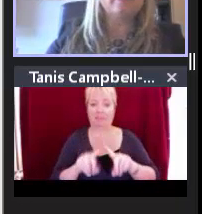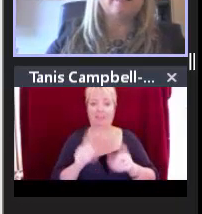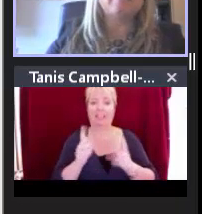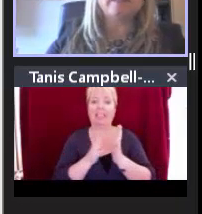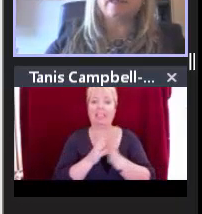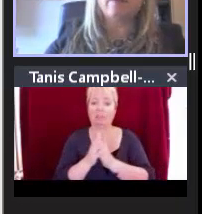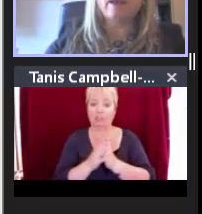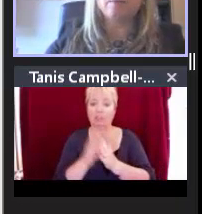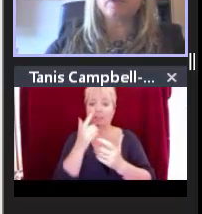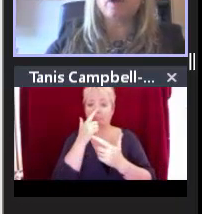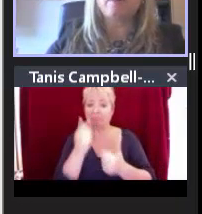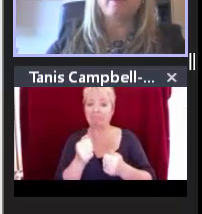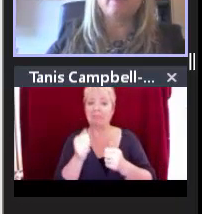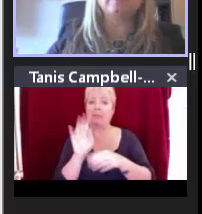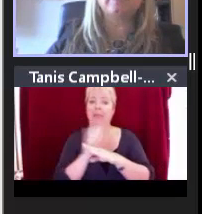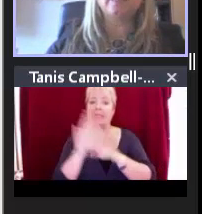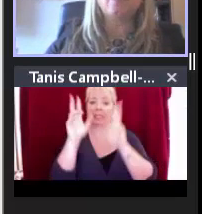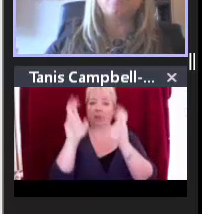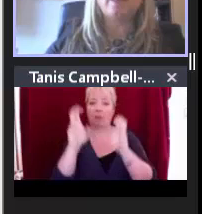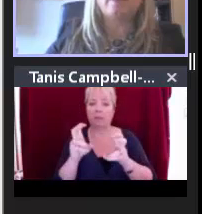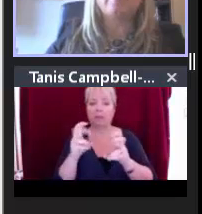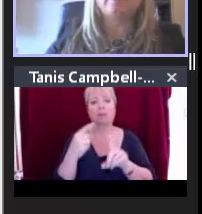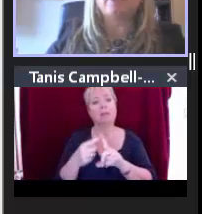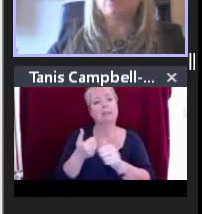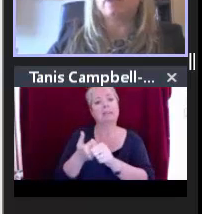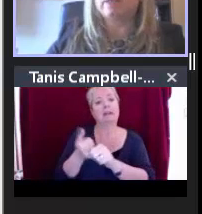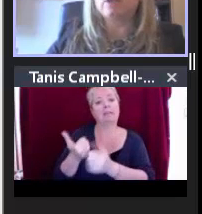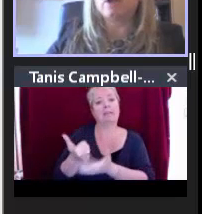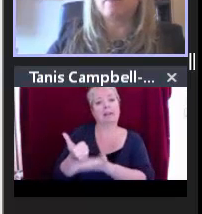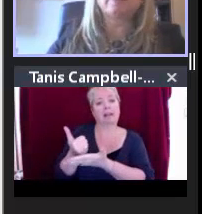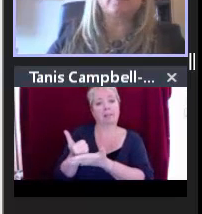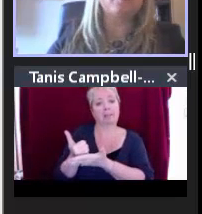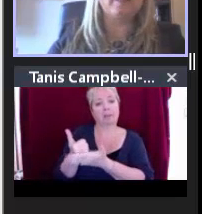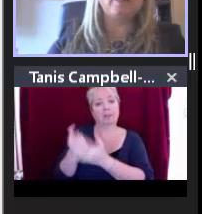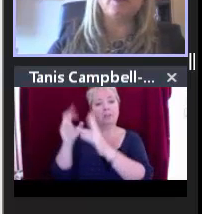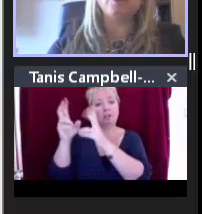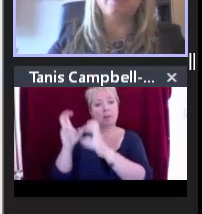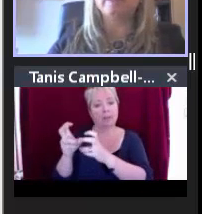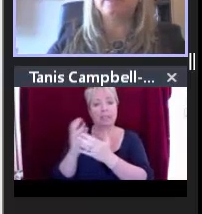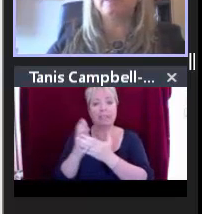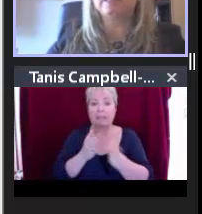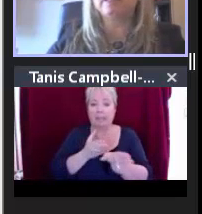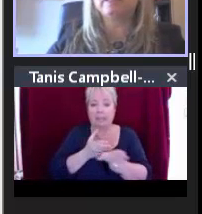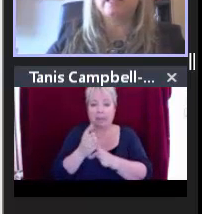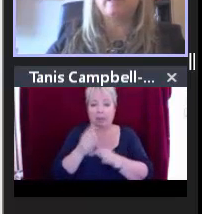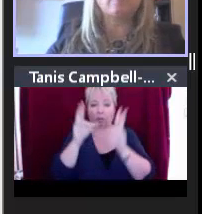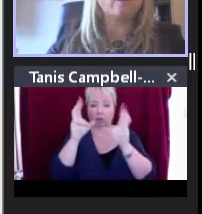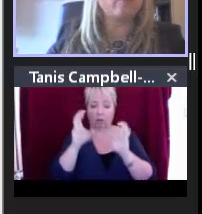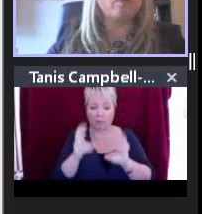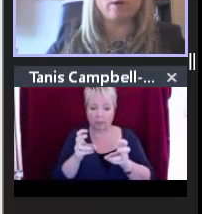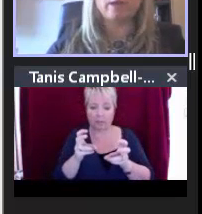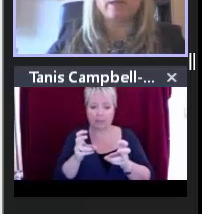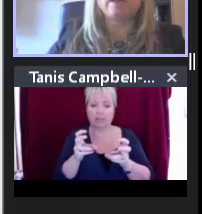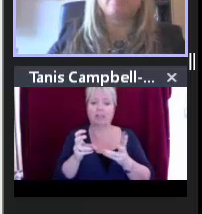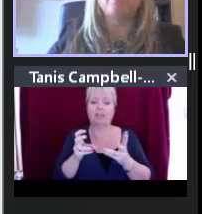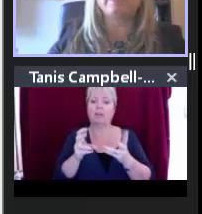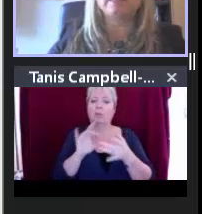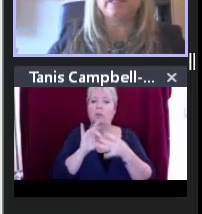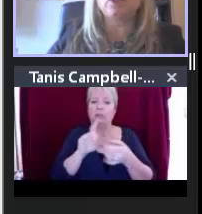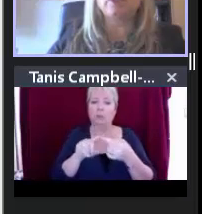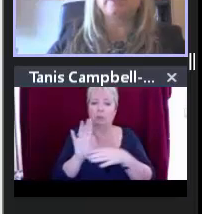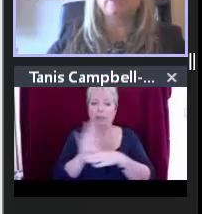as self-help topics. We have specialized topics, greening your business, a lot of